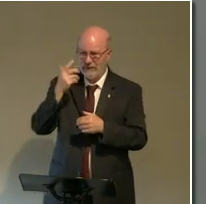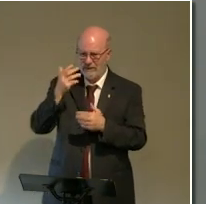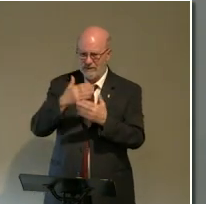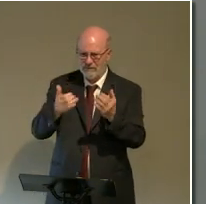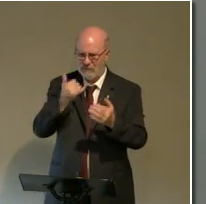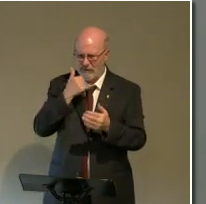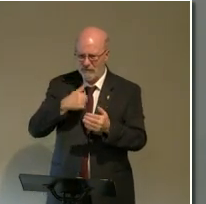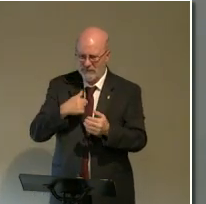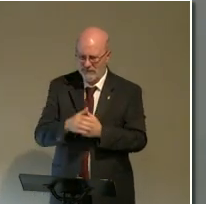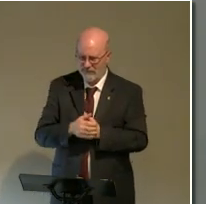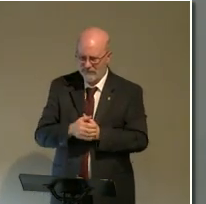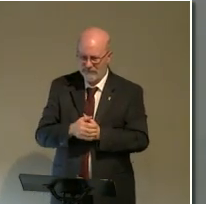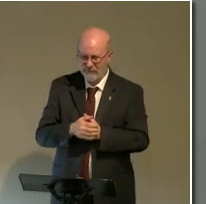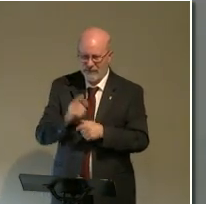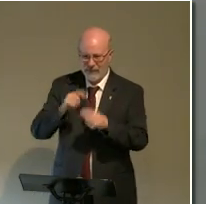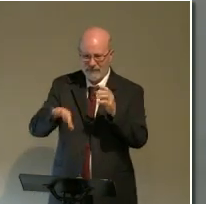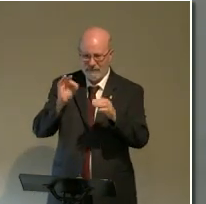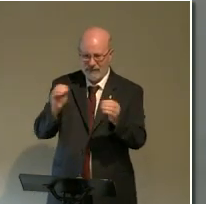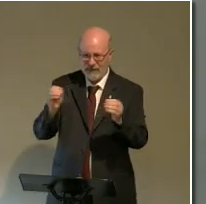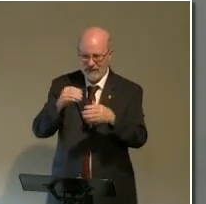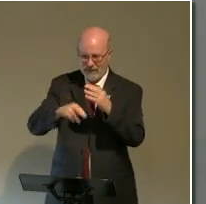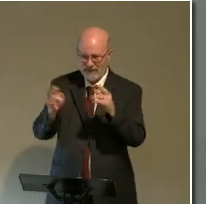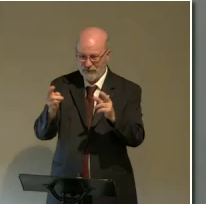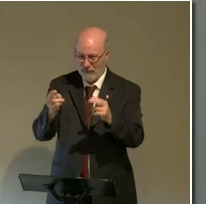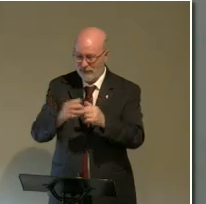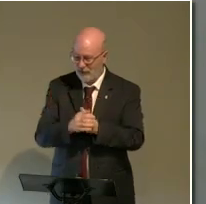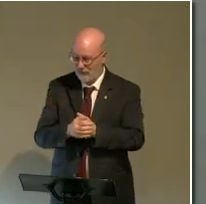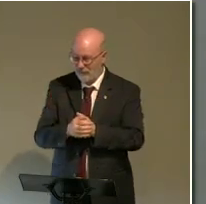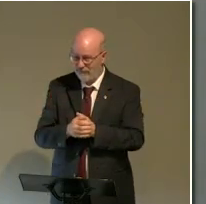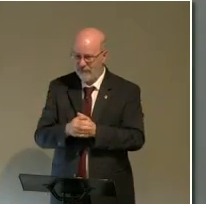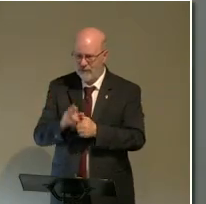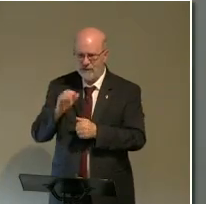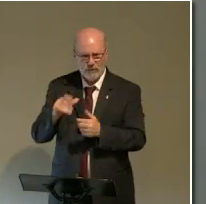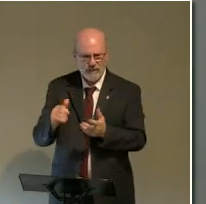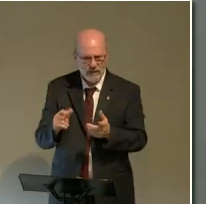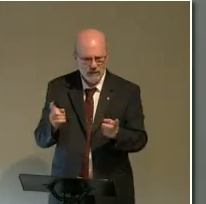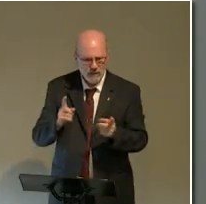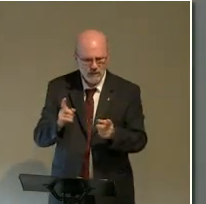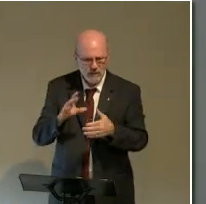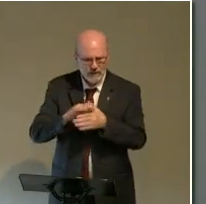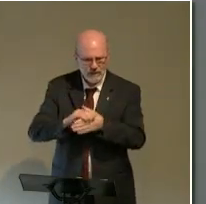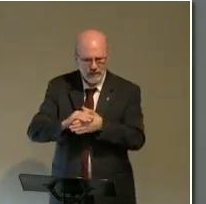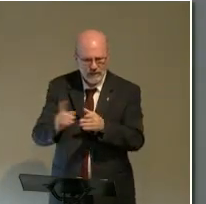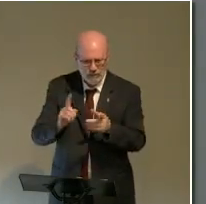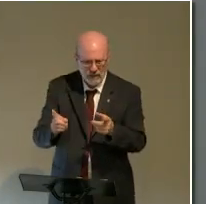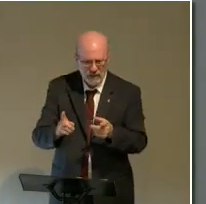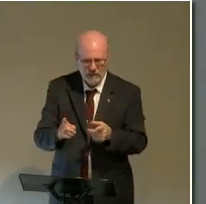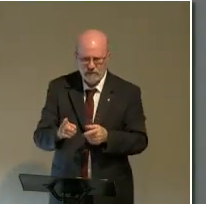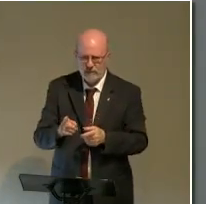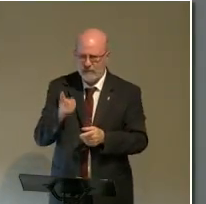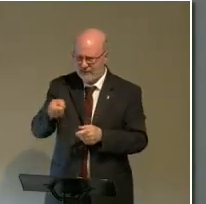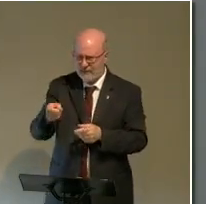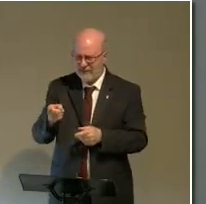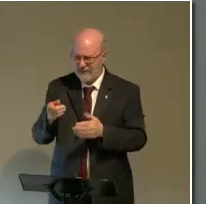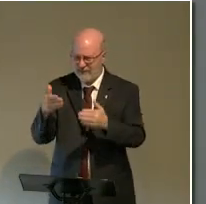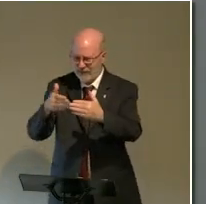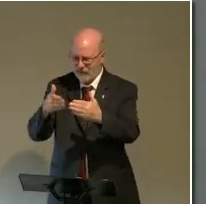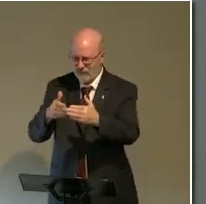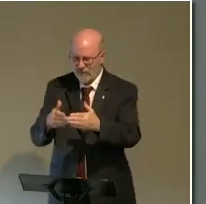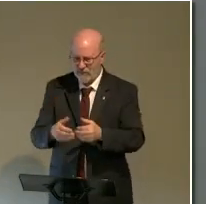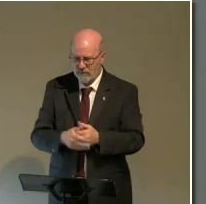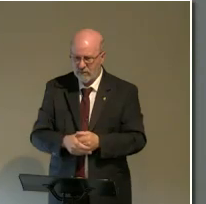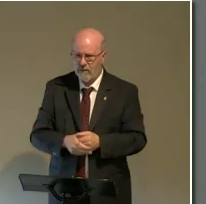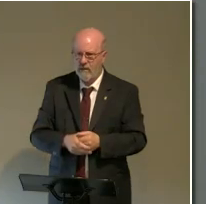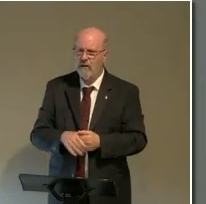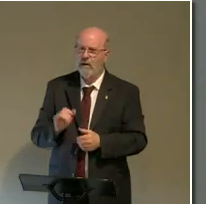wrong with me. I can't find anything in the fridge. Rita, the steak. She's like, it's in the corner. I'm like,